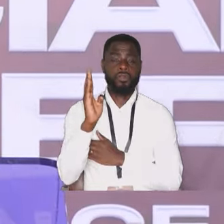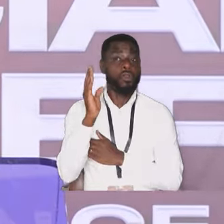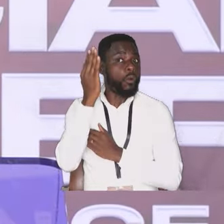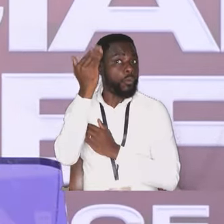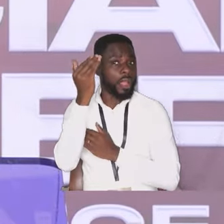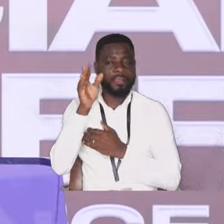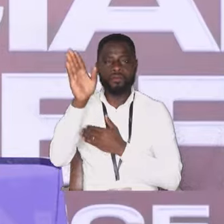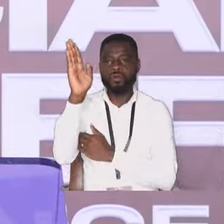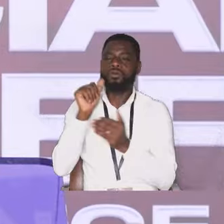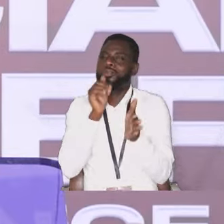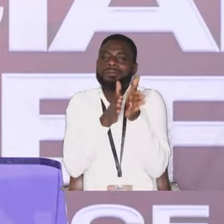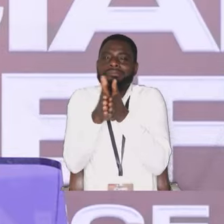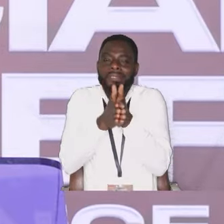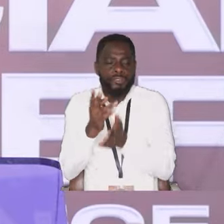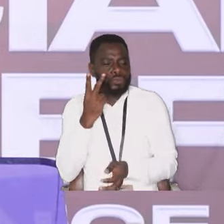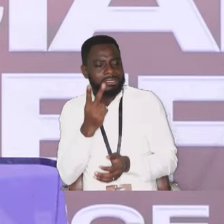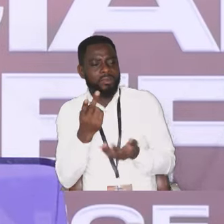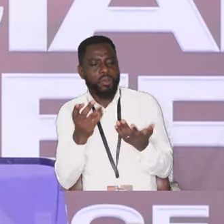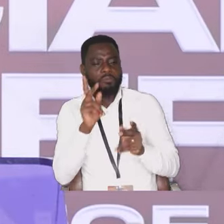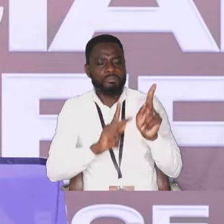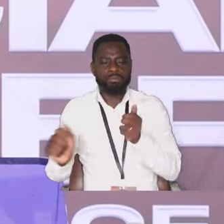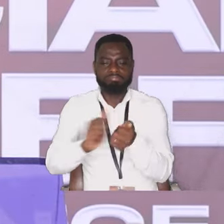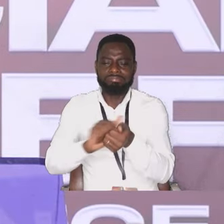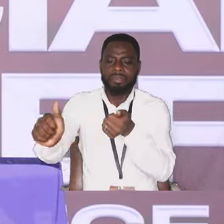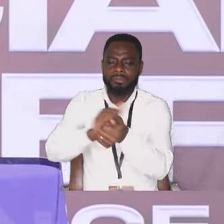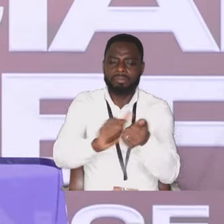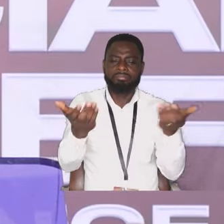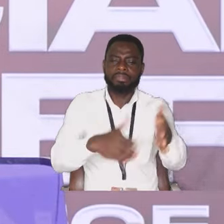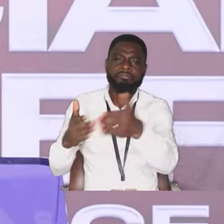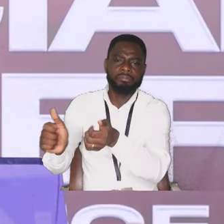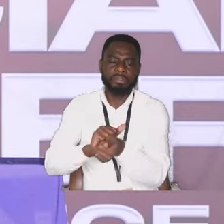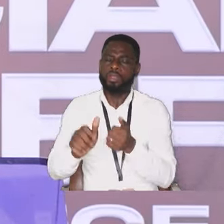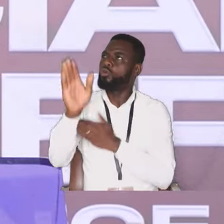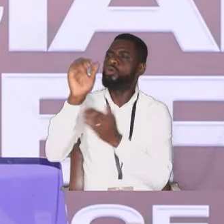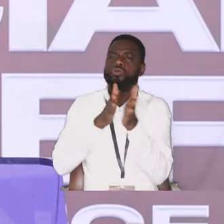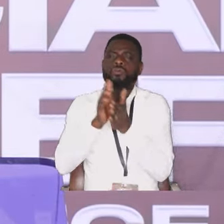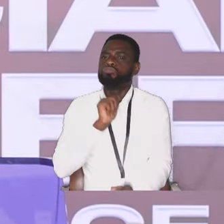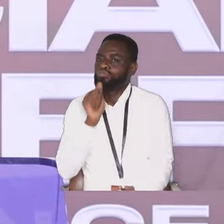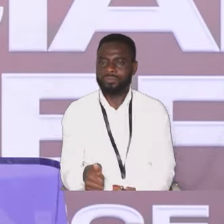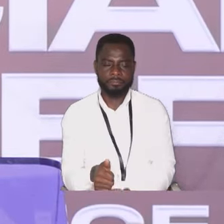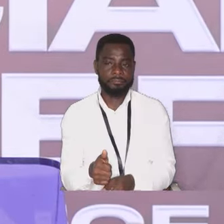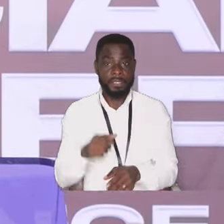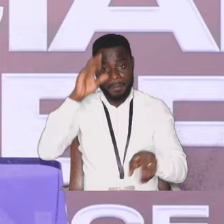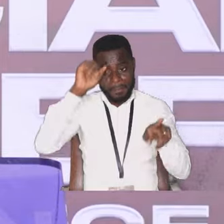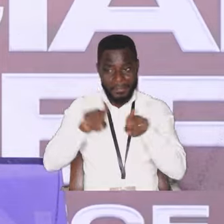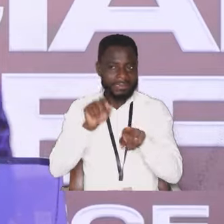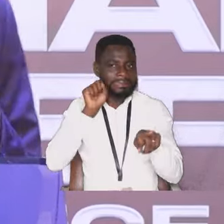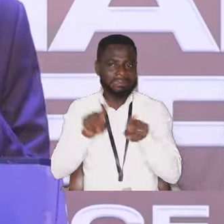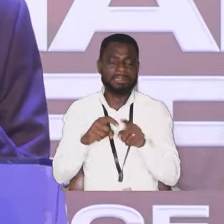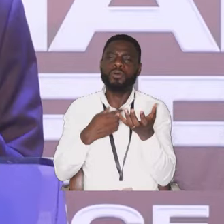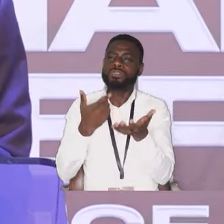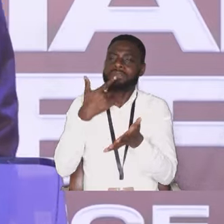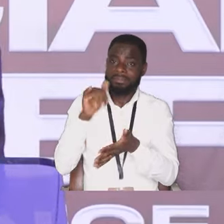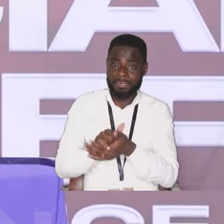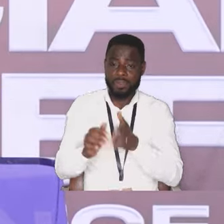to see, to read that people are being perishing. No, that is not his desire. In fact, brothers and sisters, I want to say that, look,